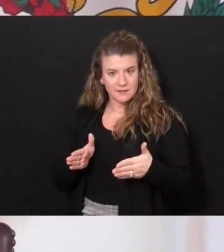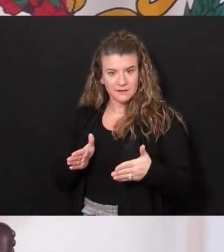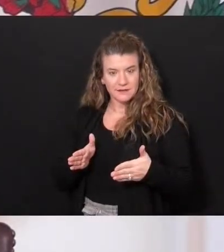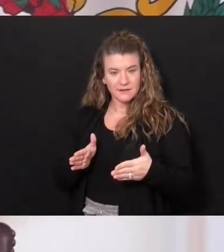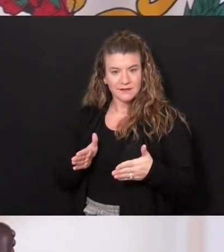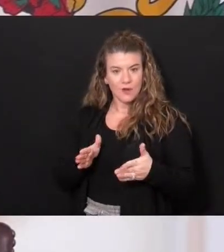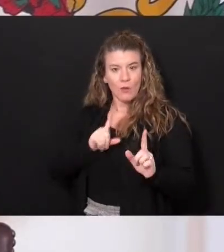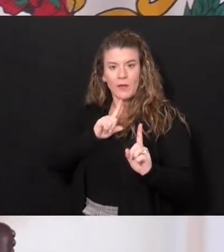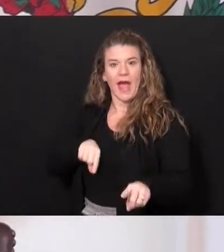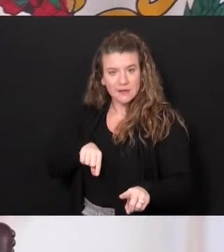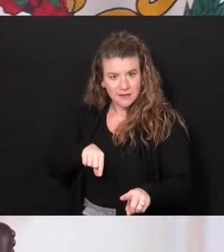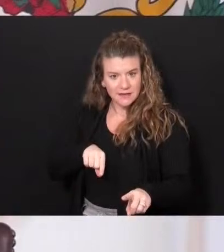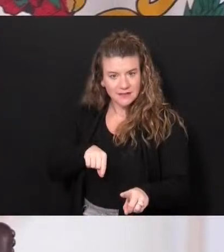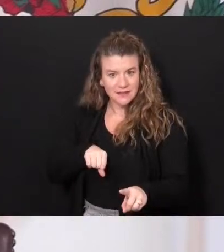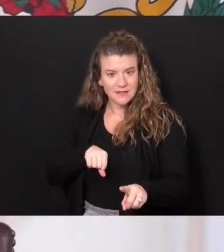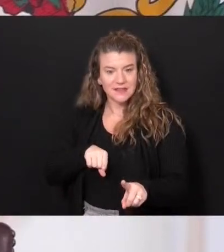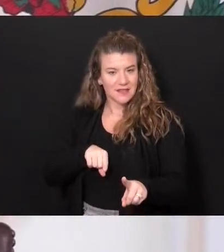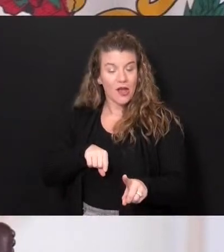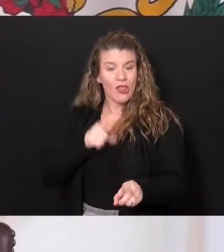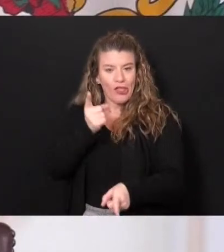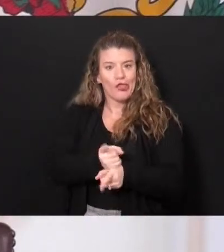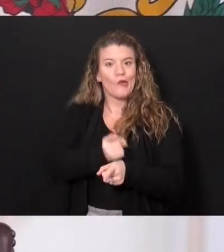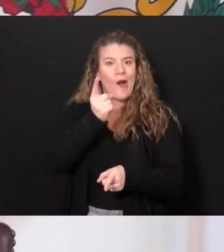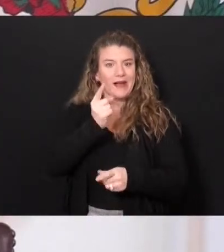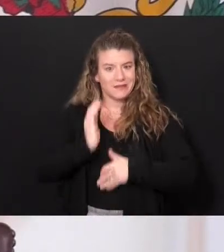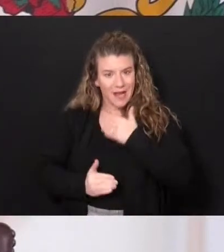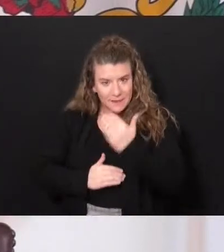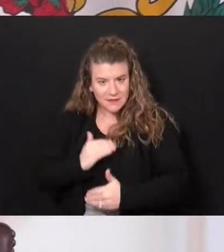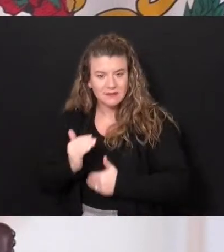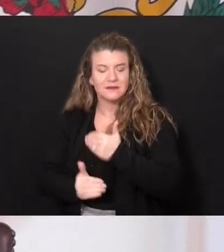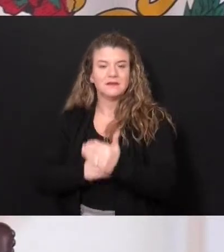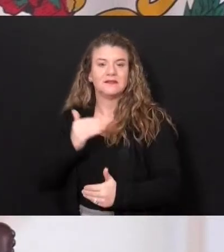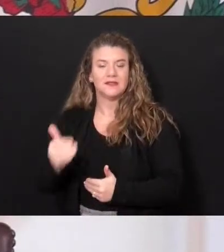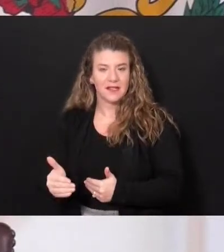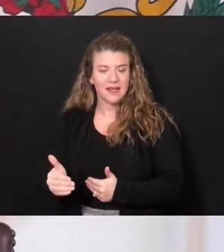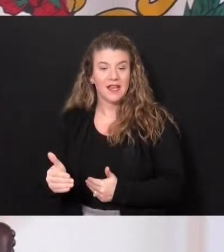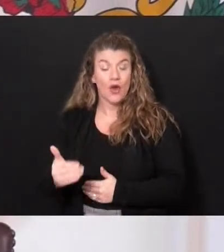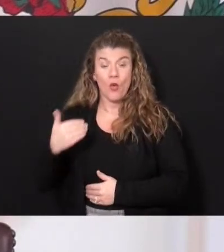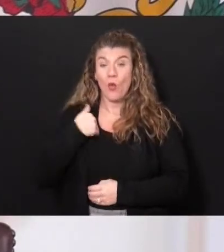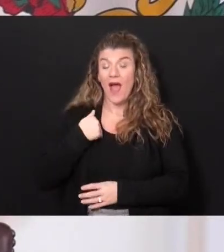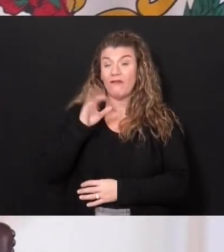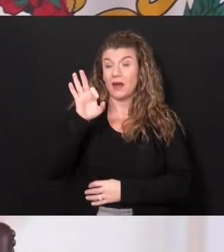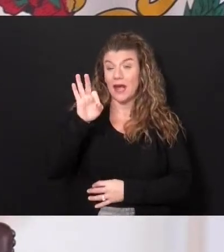We reacted. We did the right stuff. We've got